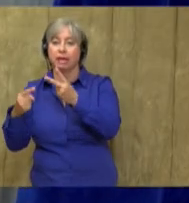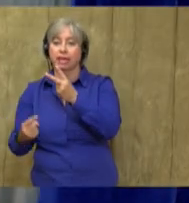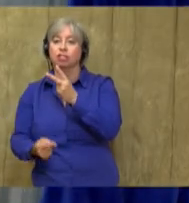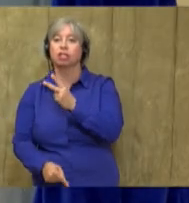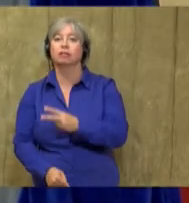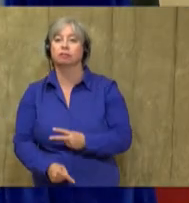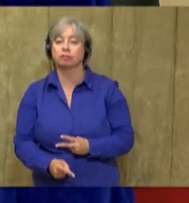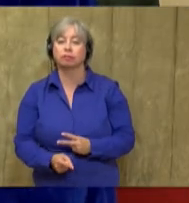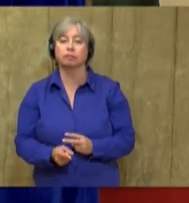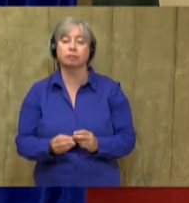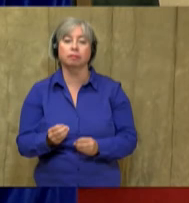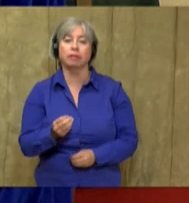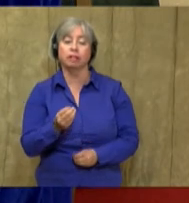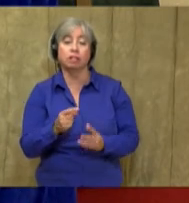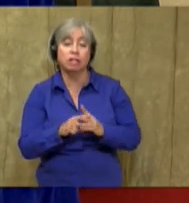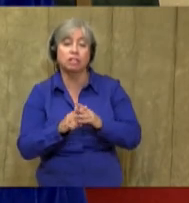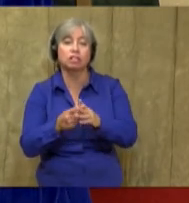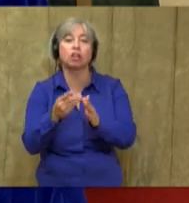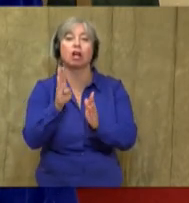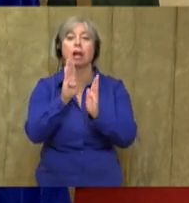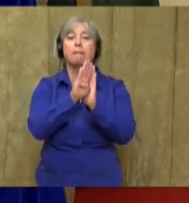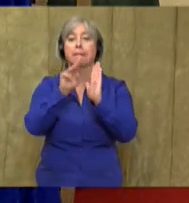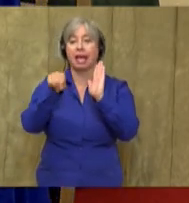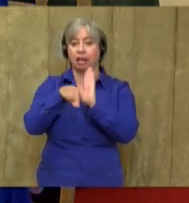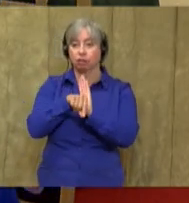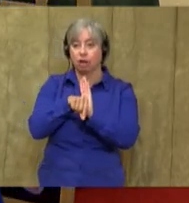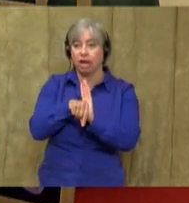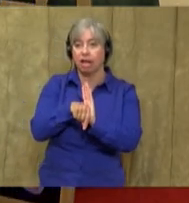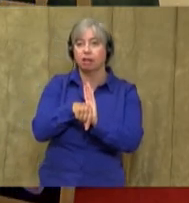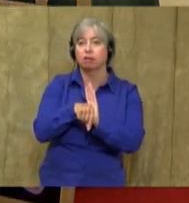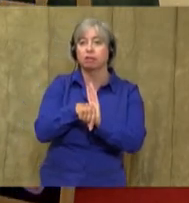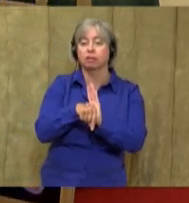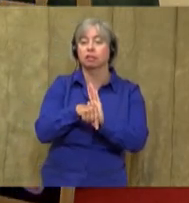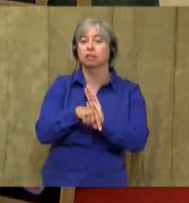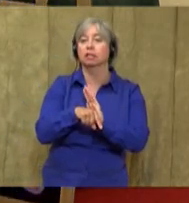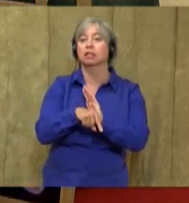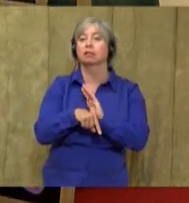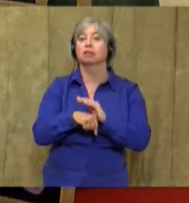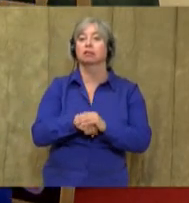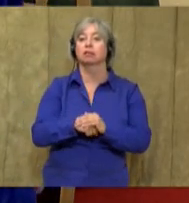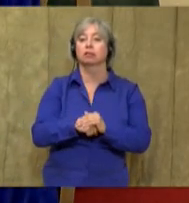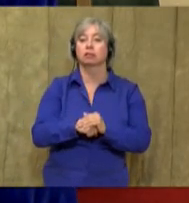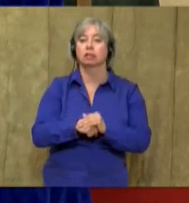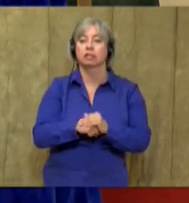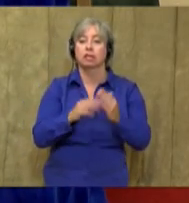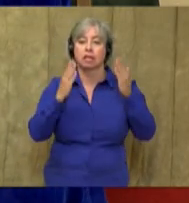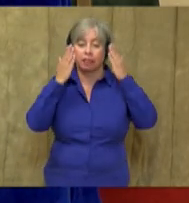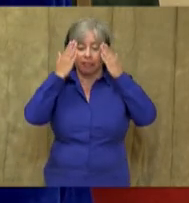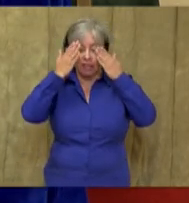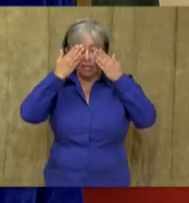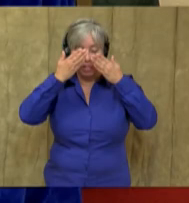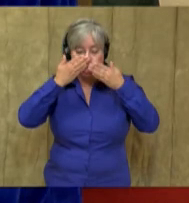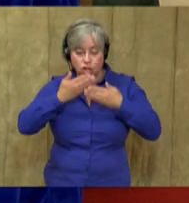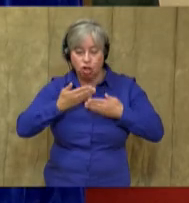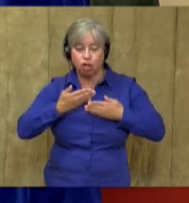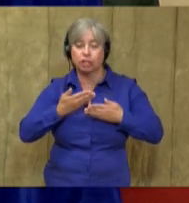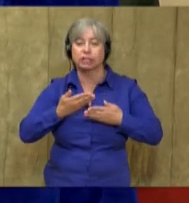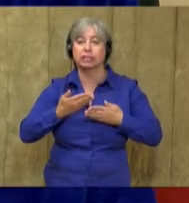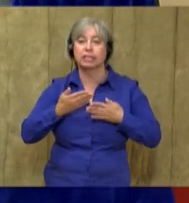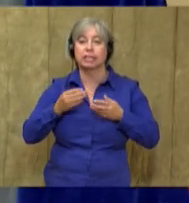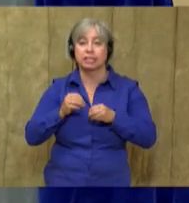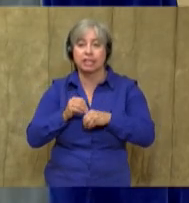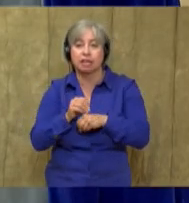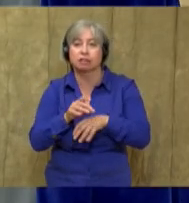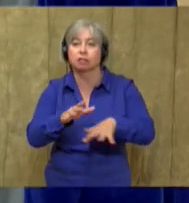little bit of background about where we were. We were talking about, in the previous weeks, the darkness that had overtaken Europe. Well,